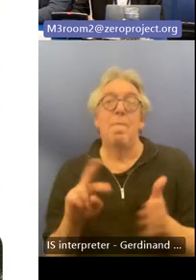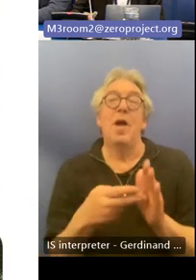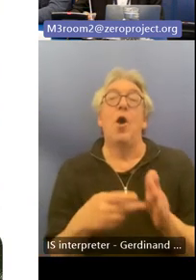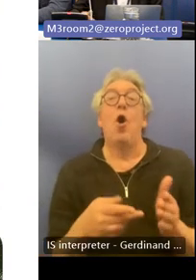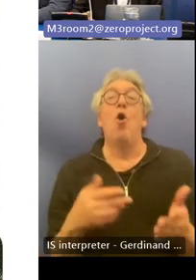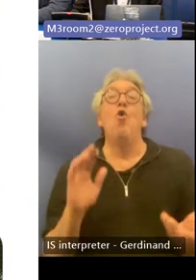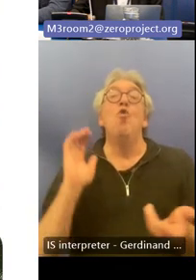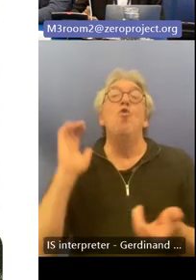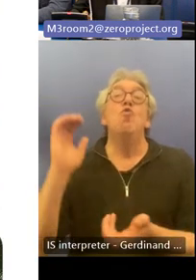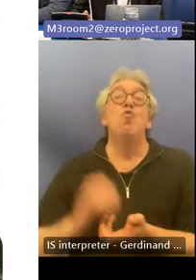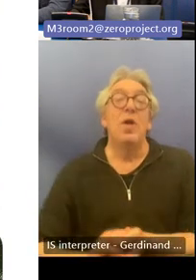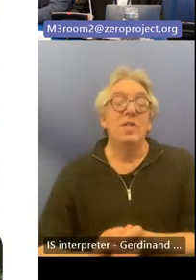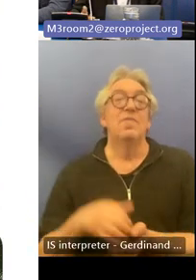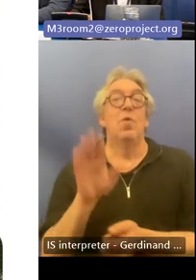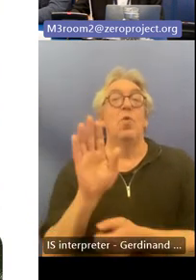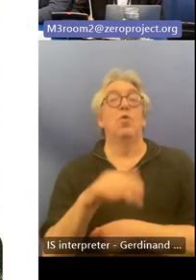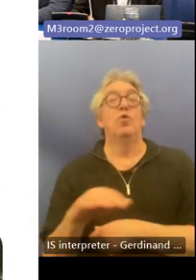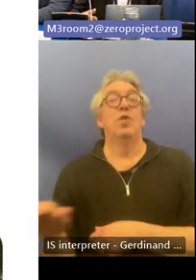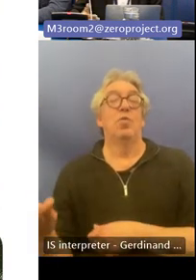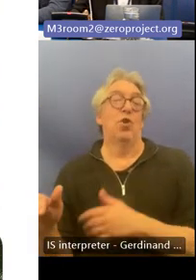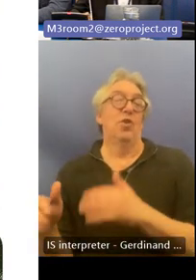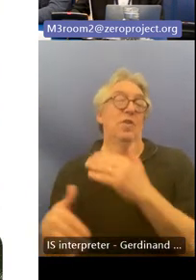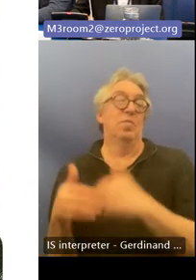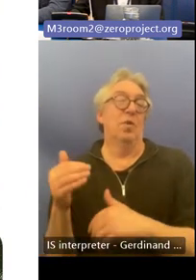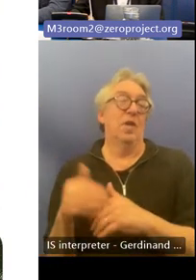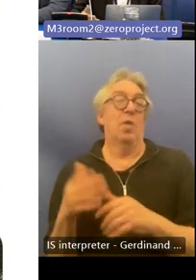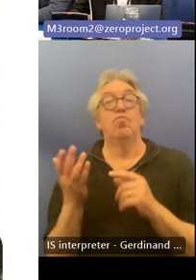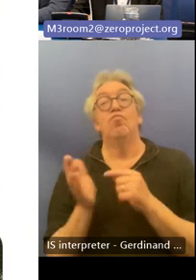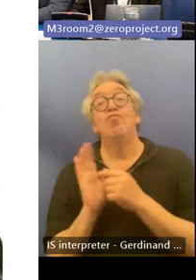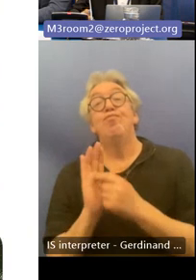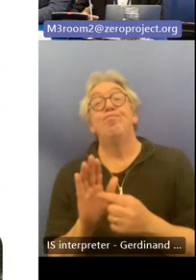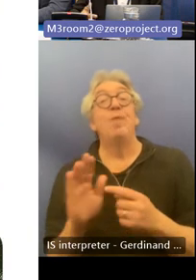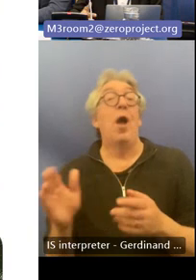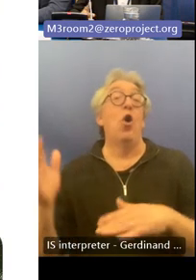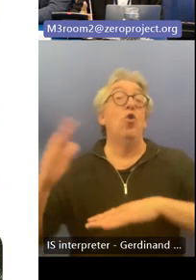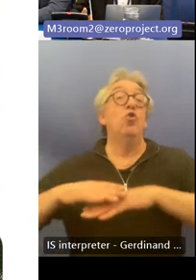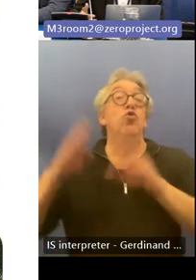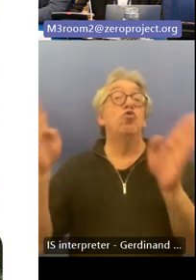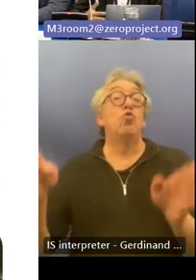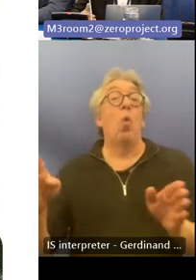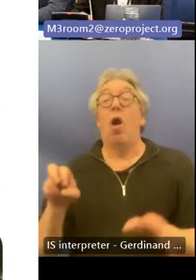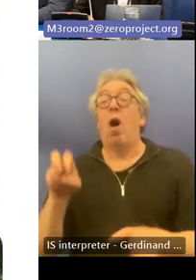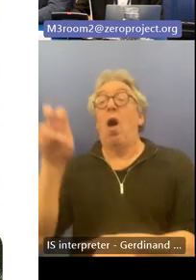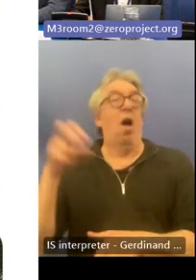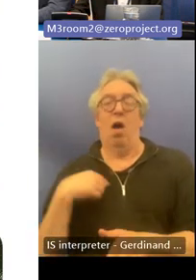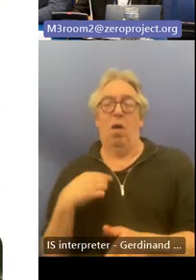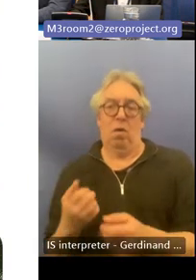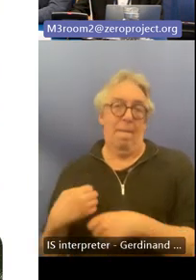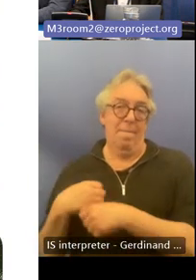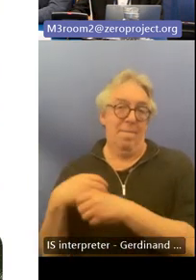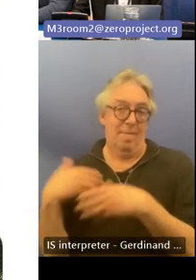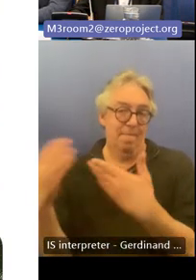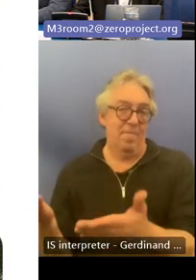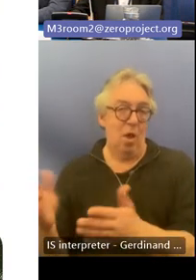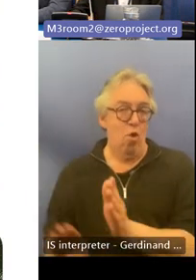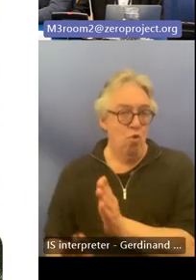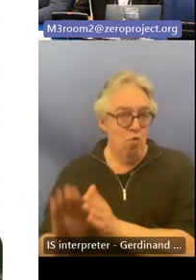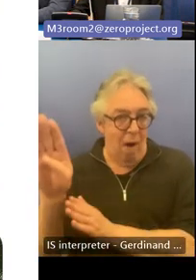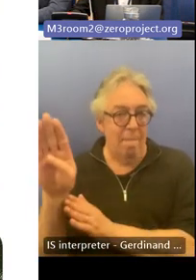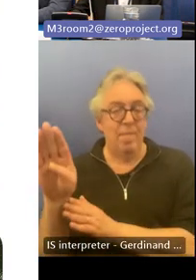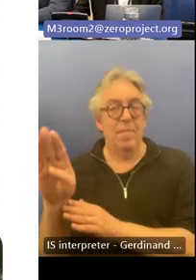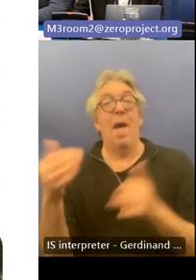accessibility through building ramp at school, playground at school, pathway so that children with disability can play